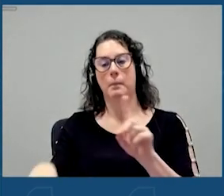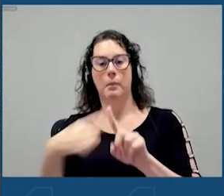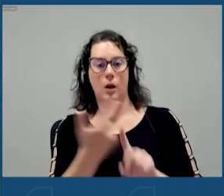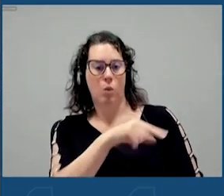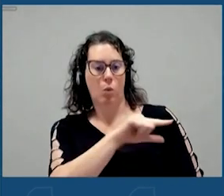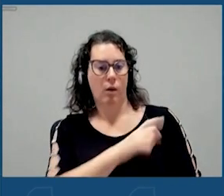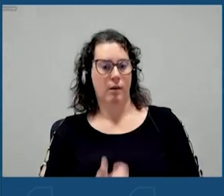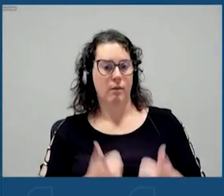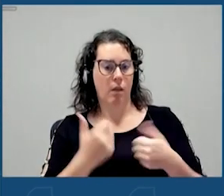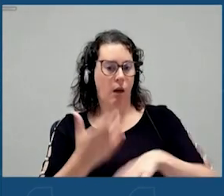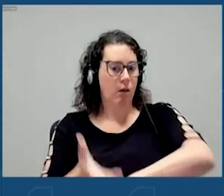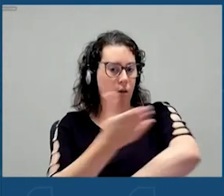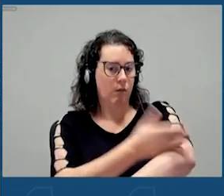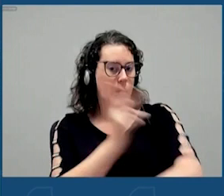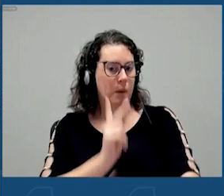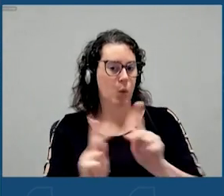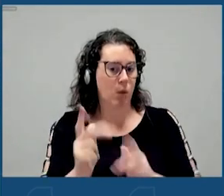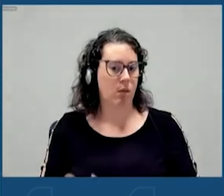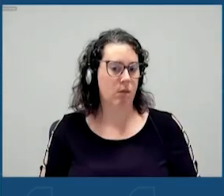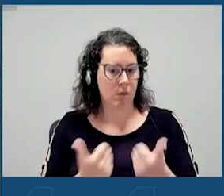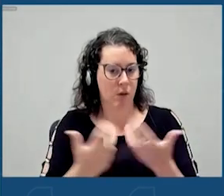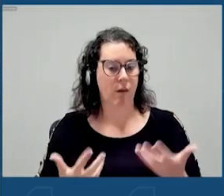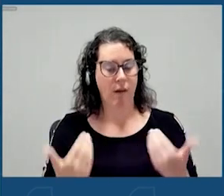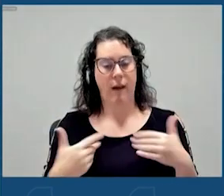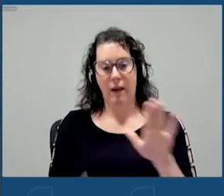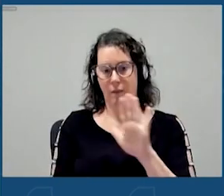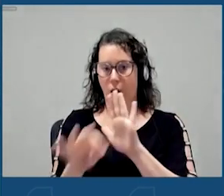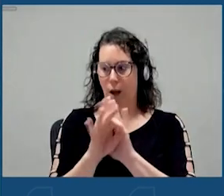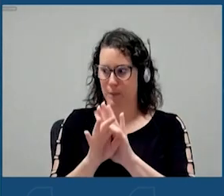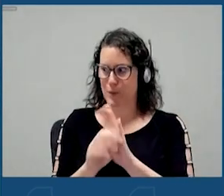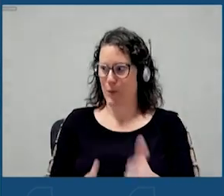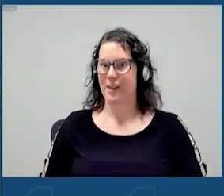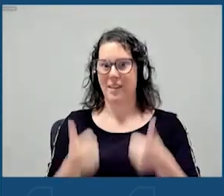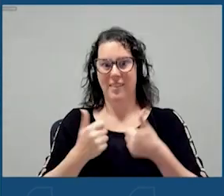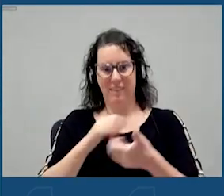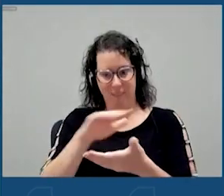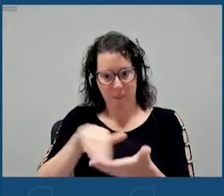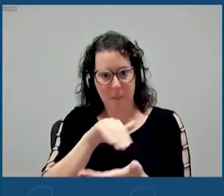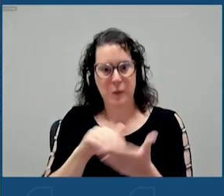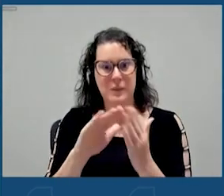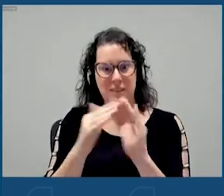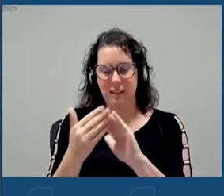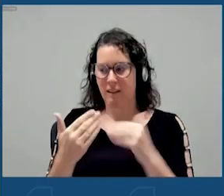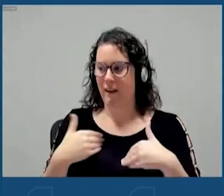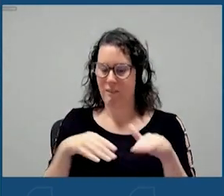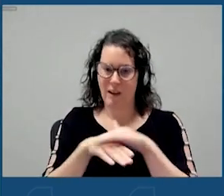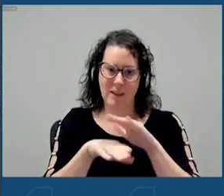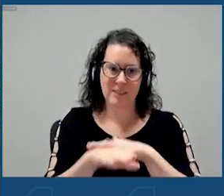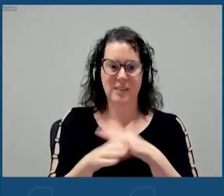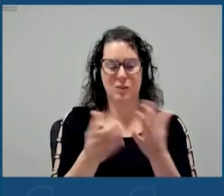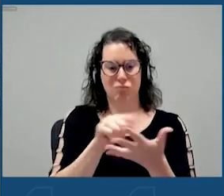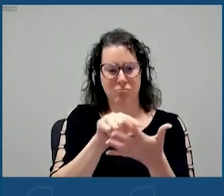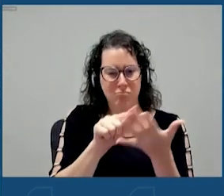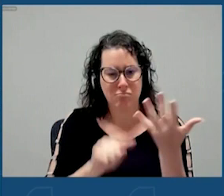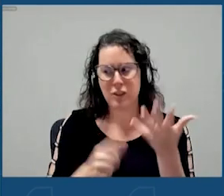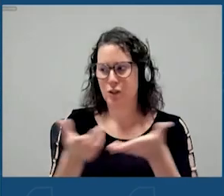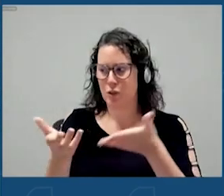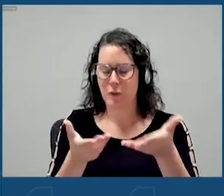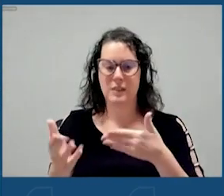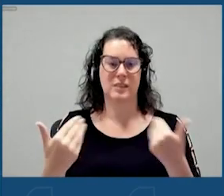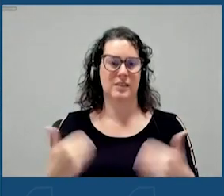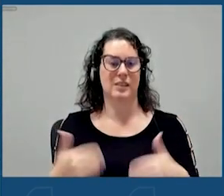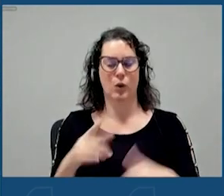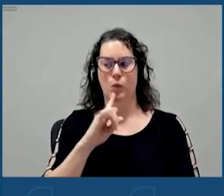residents, who now have an option to live in the center of the city and have access to amenities and services in a historic